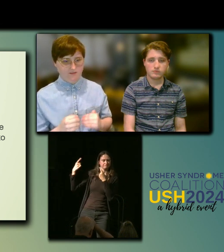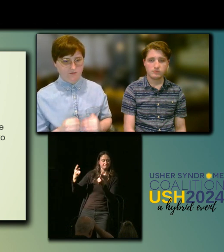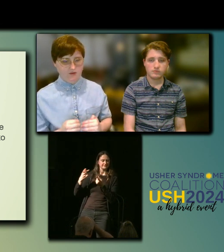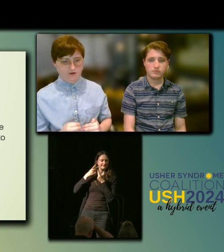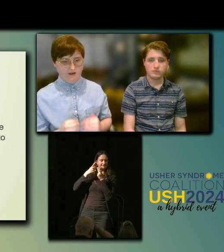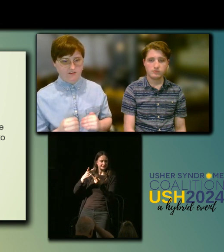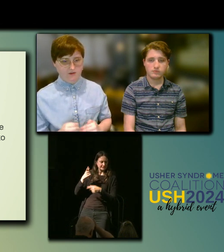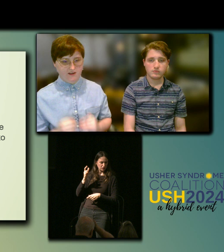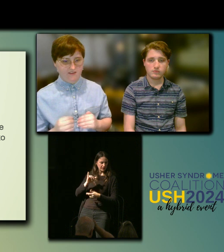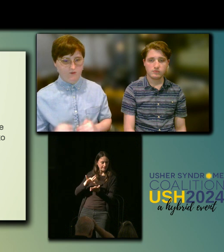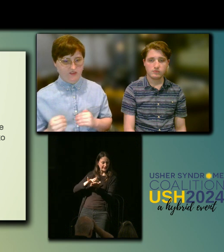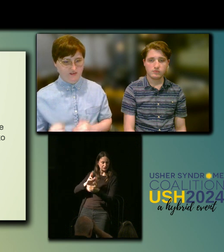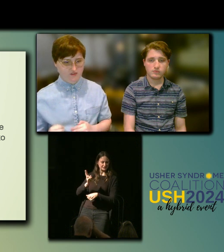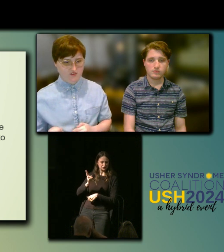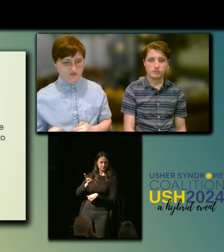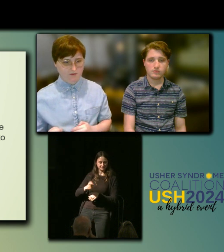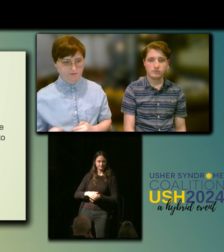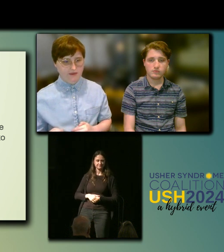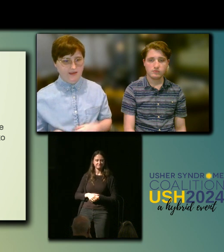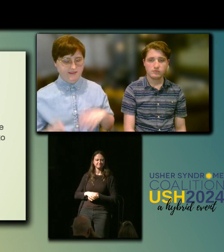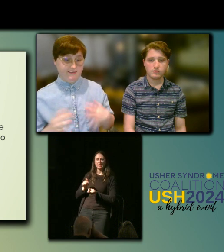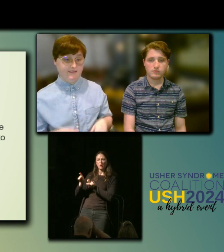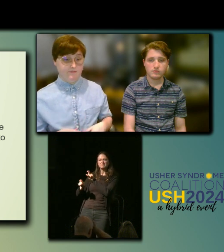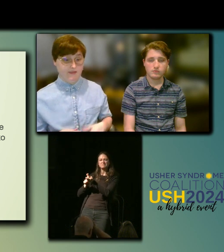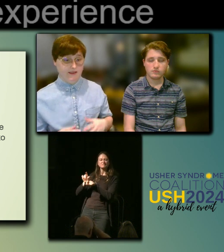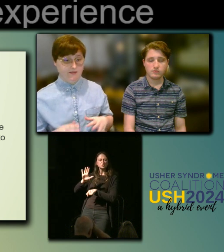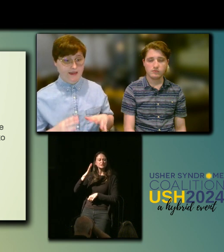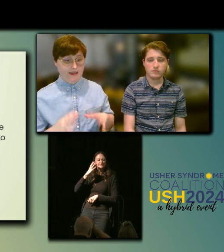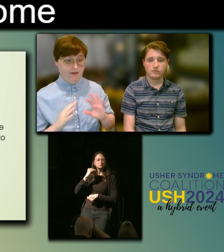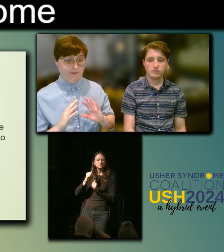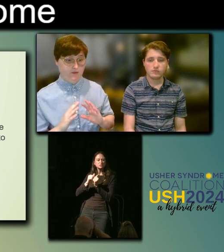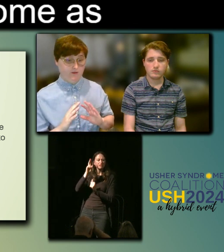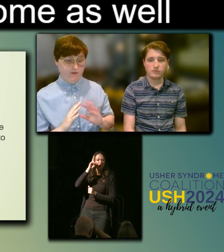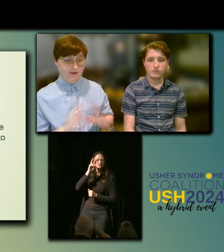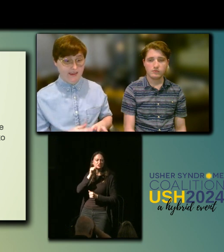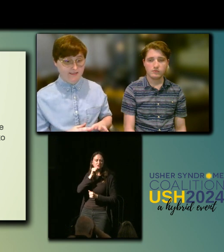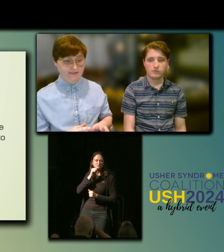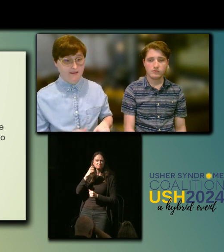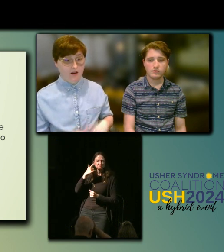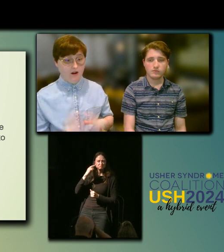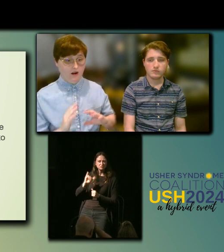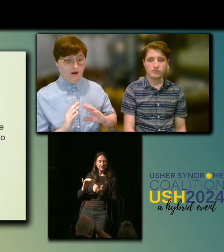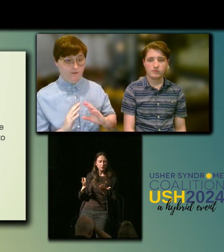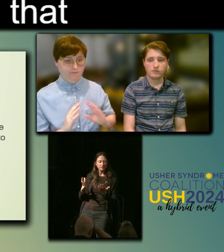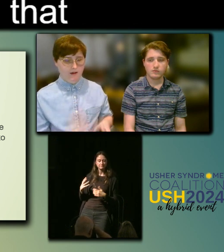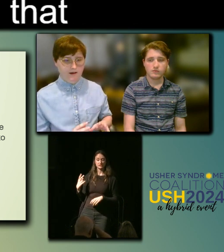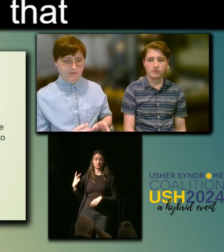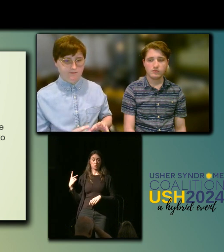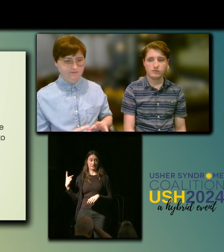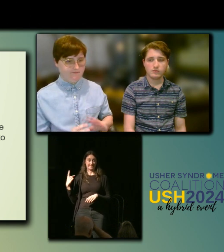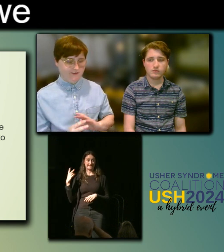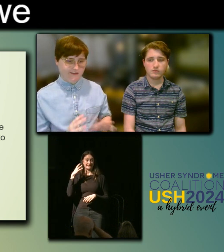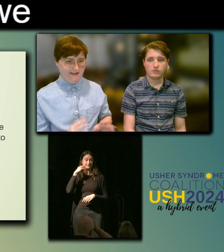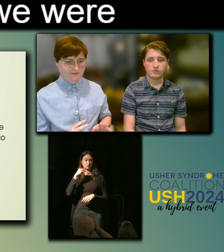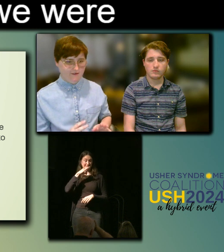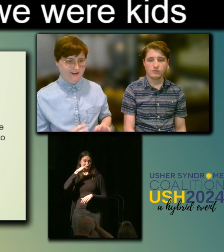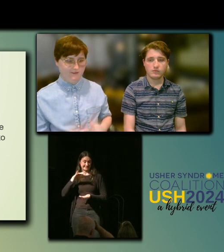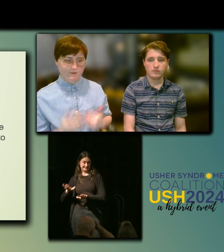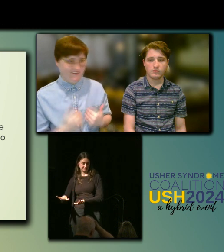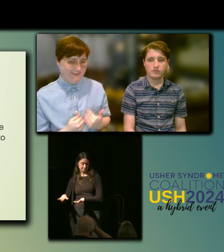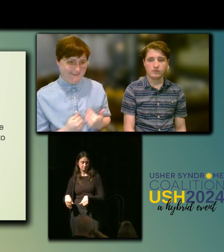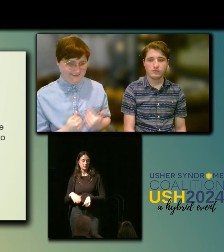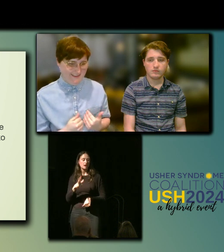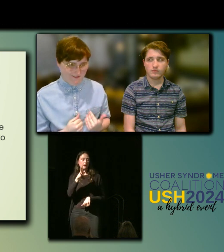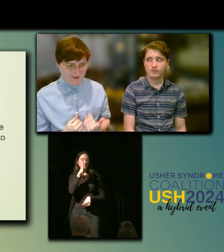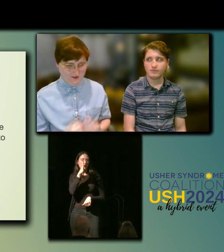on your experience with Usher syndrome. This is something that happened when we were kids. Our mom filled it out for us, so